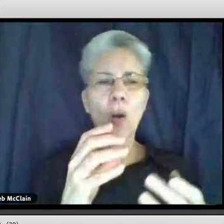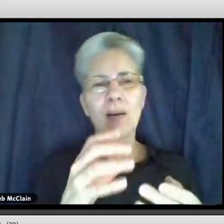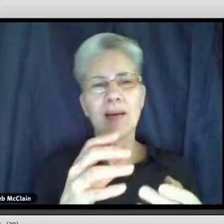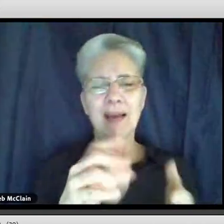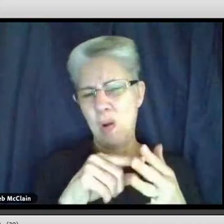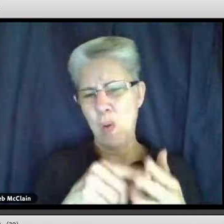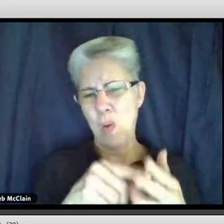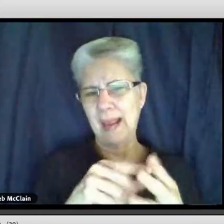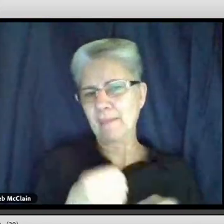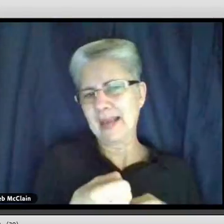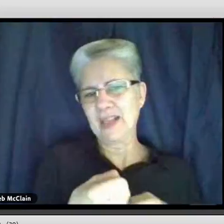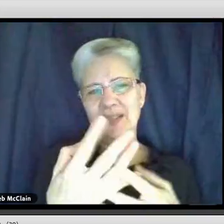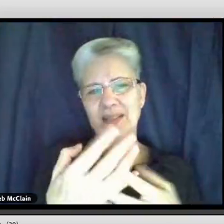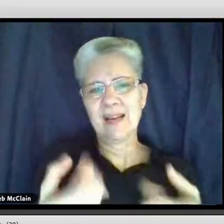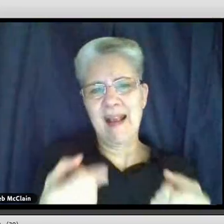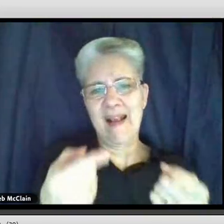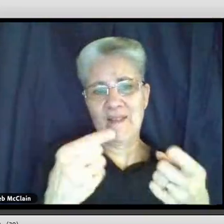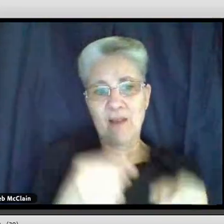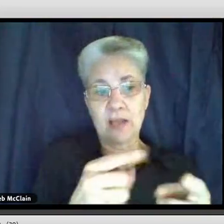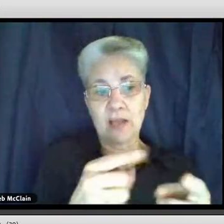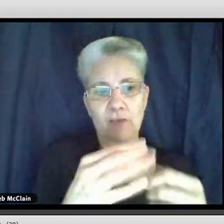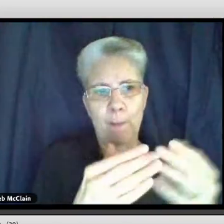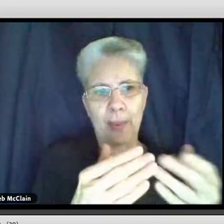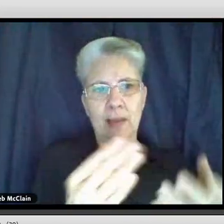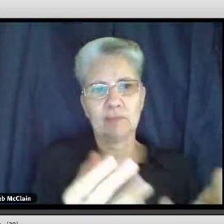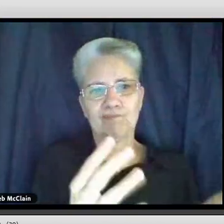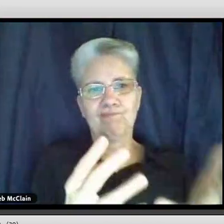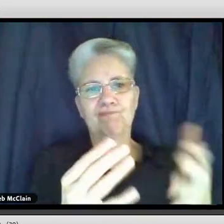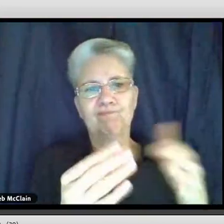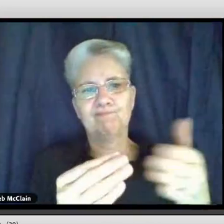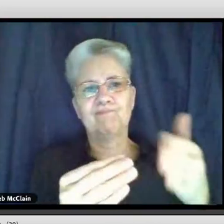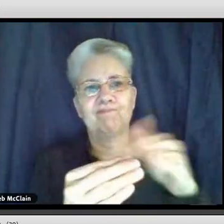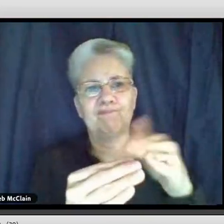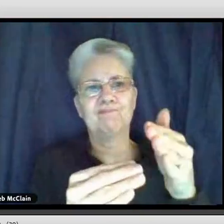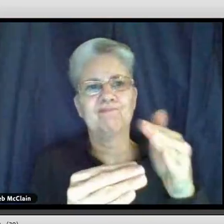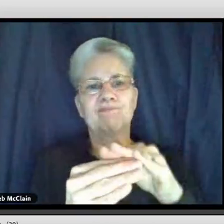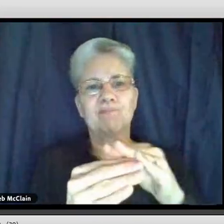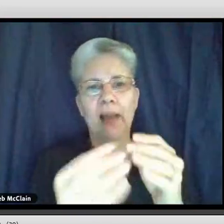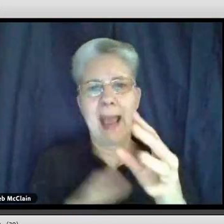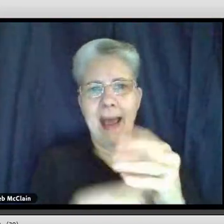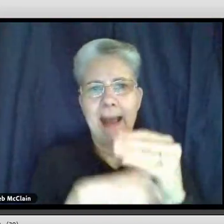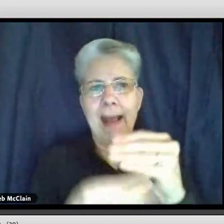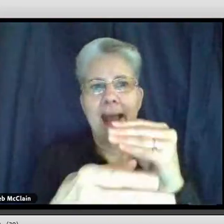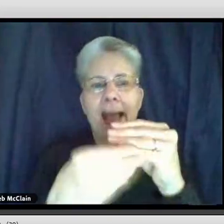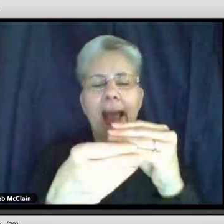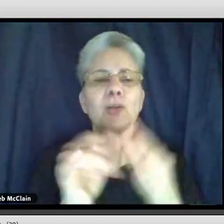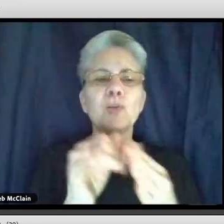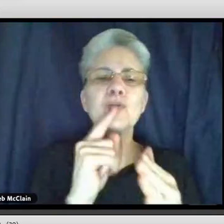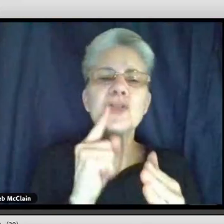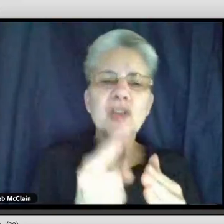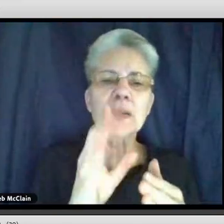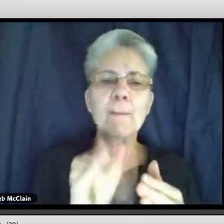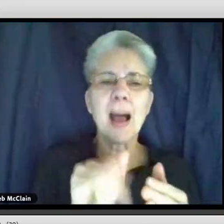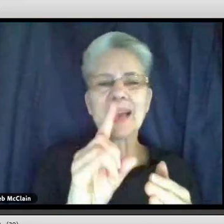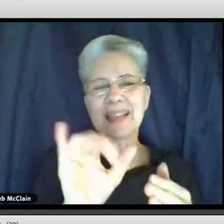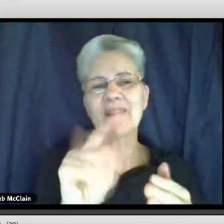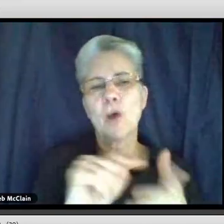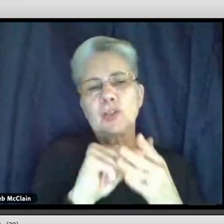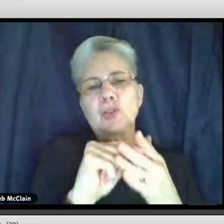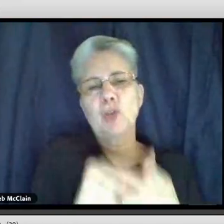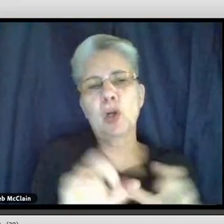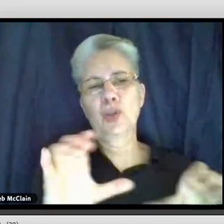organically evolves as you build your digitization and digital preservation programs. You sort of just by default